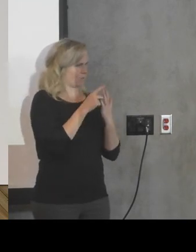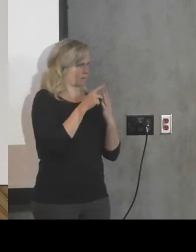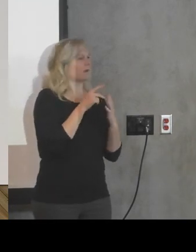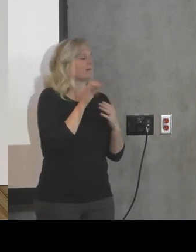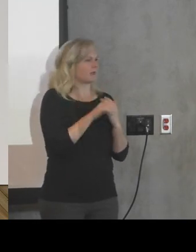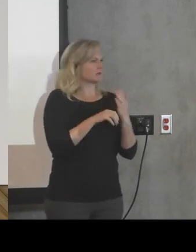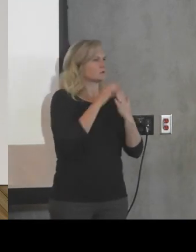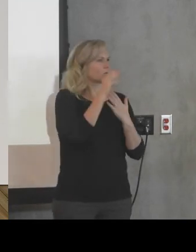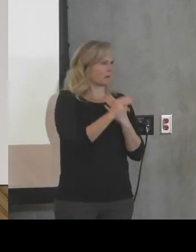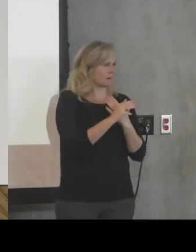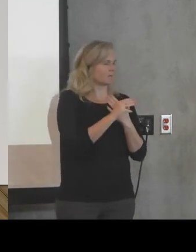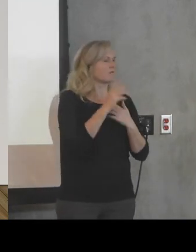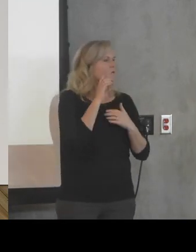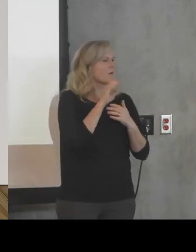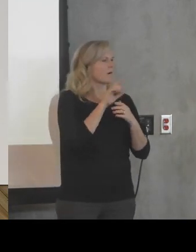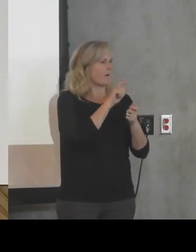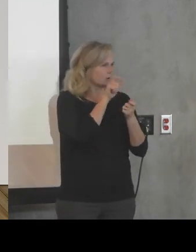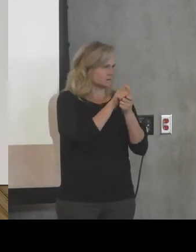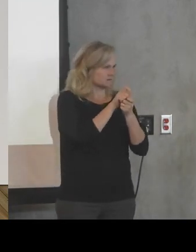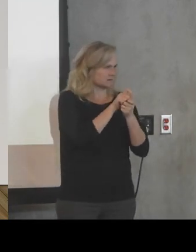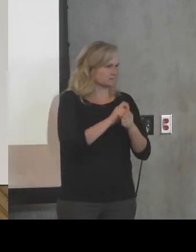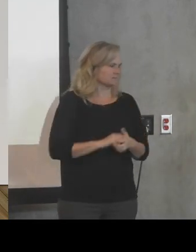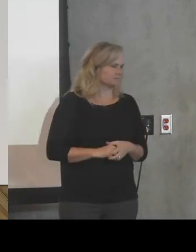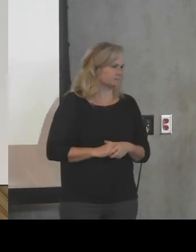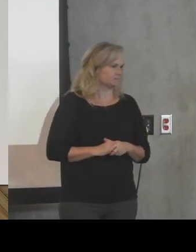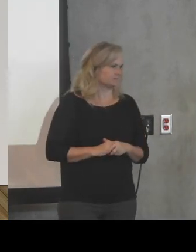the accuracy.